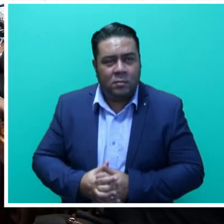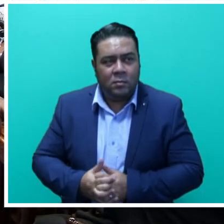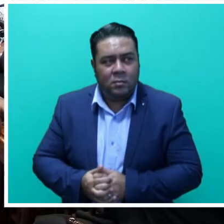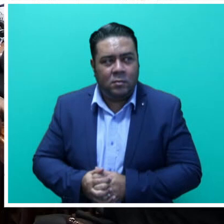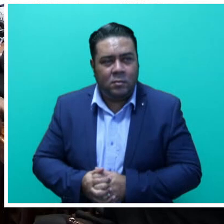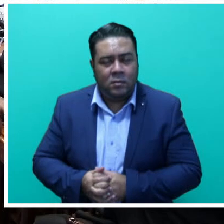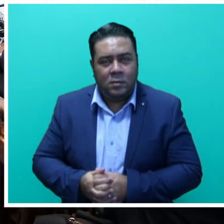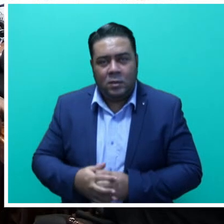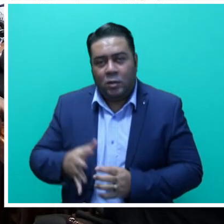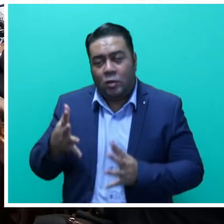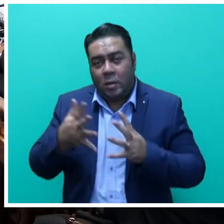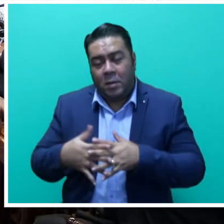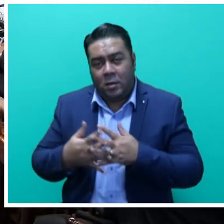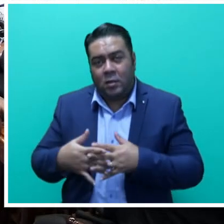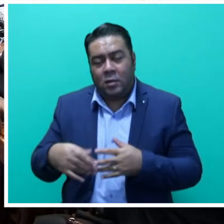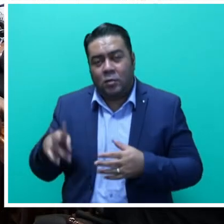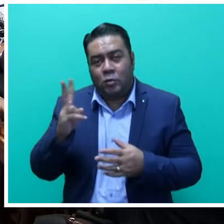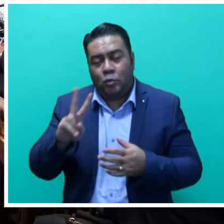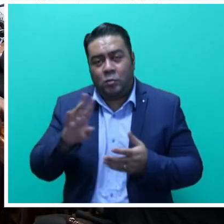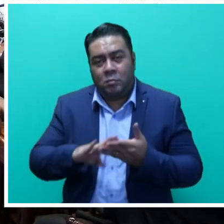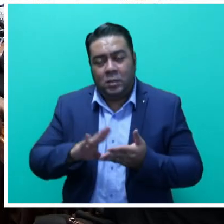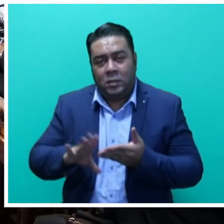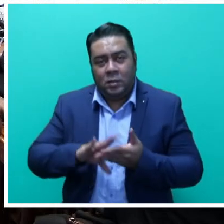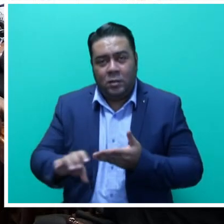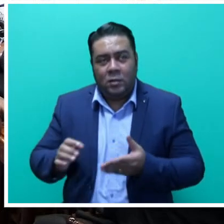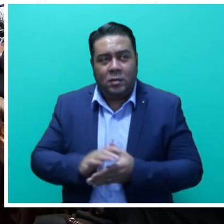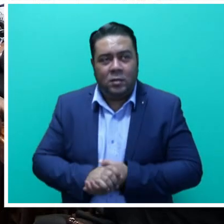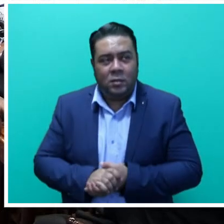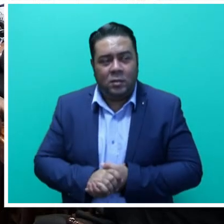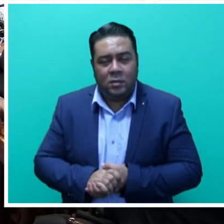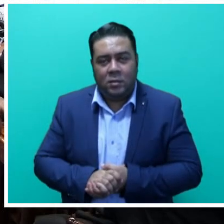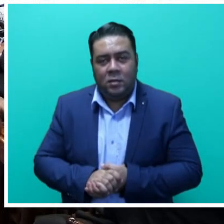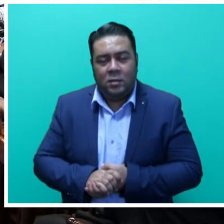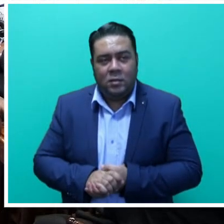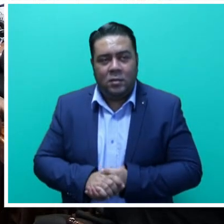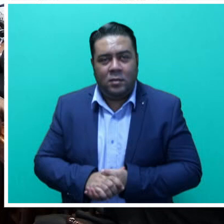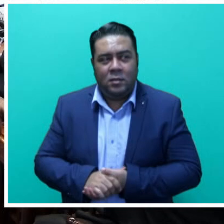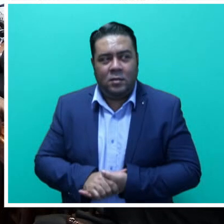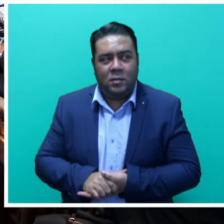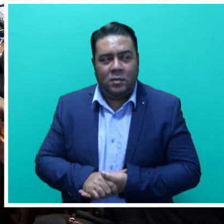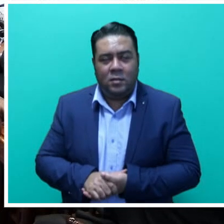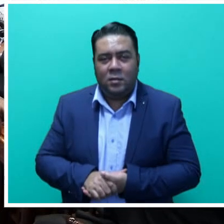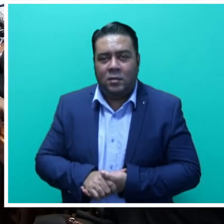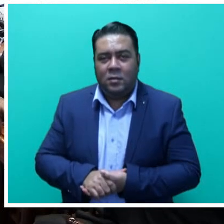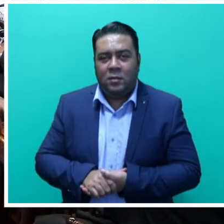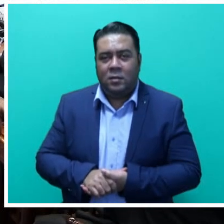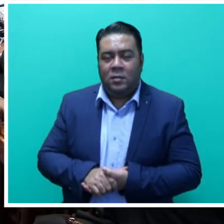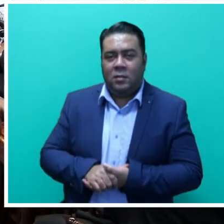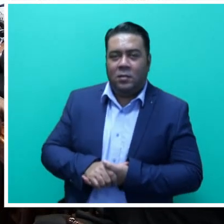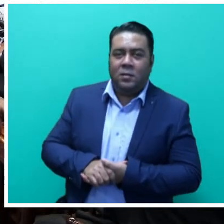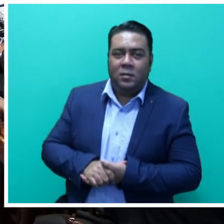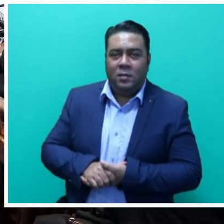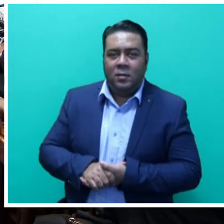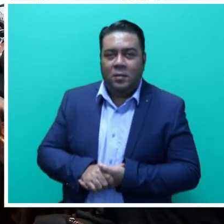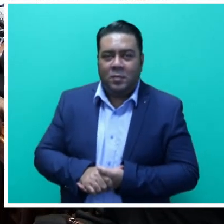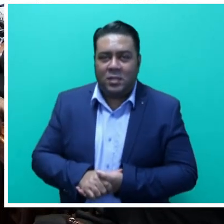million, or 447 million Fijian, for a 10-year, multi-phase, pragmatic